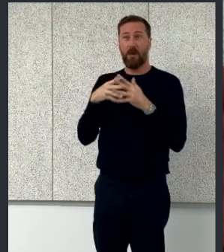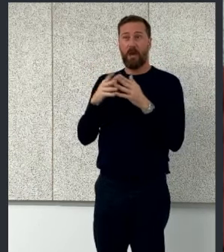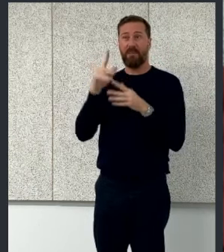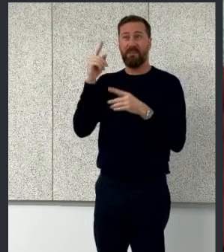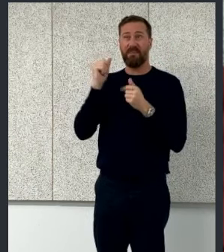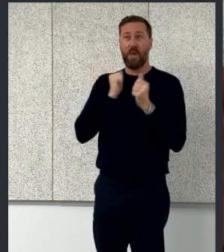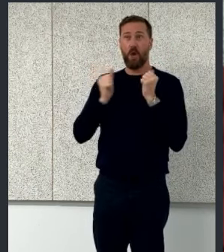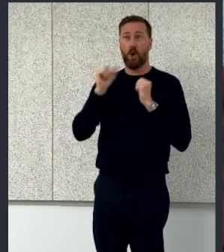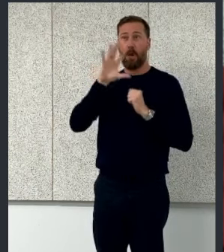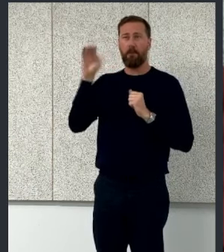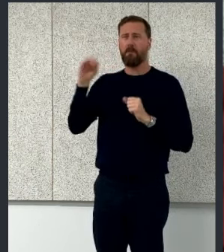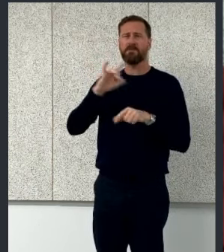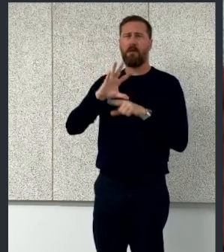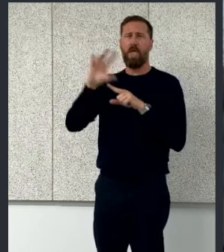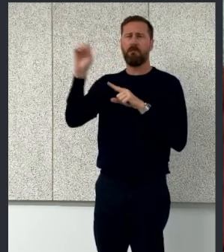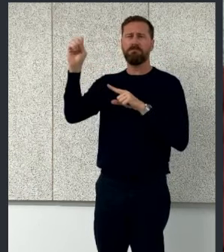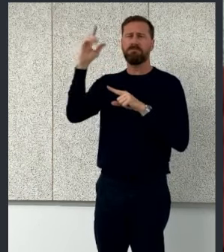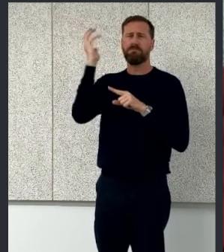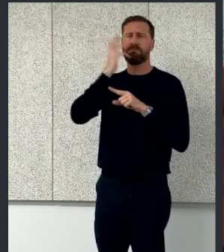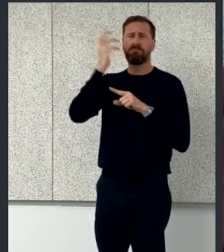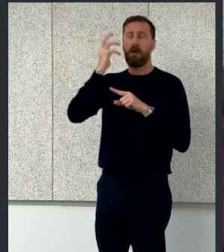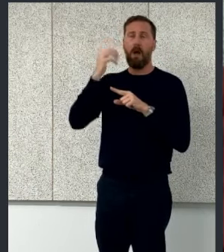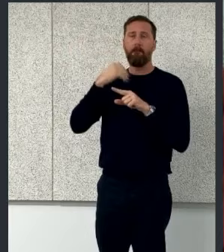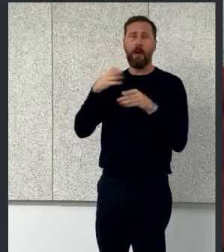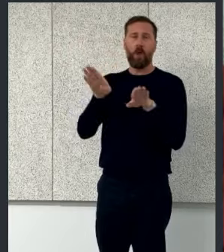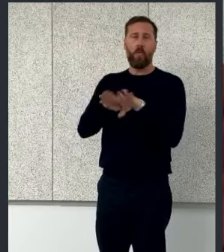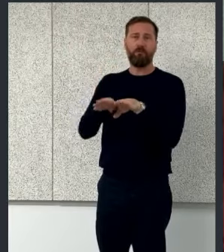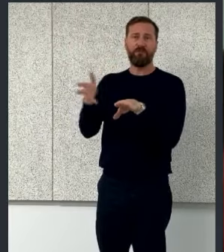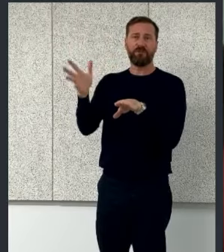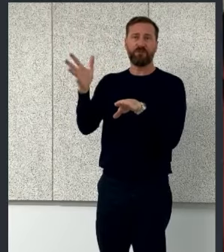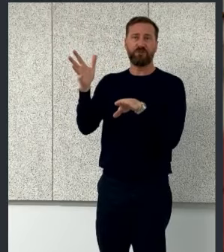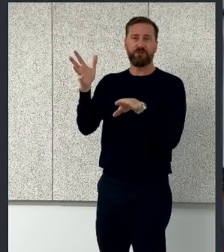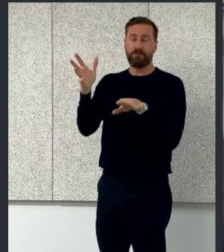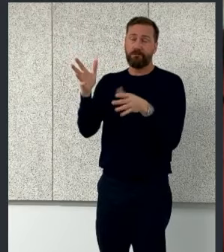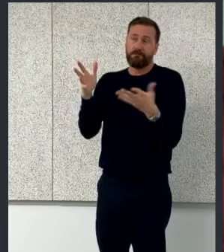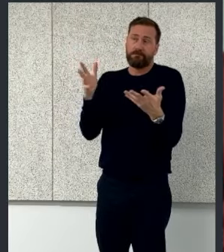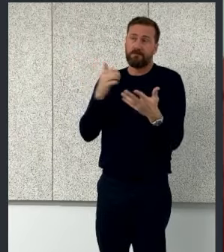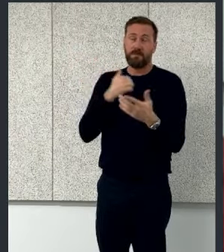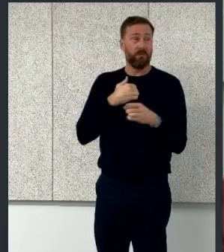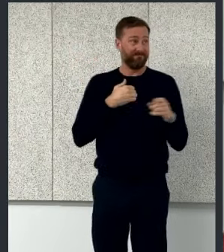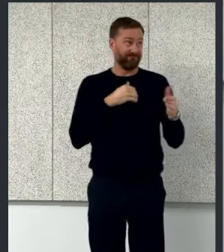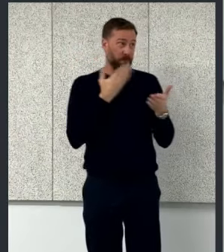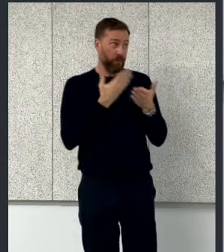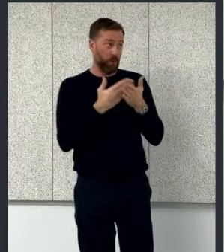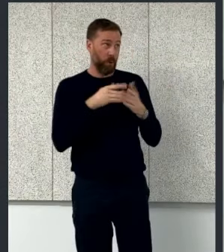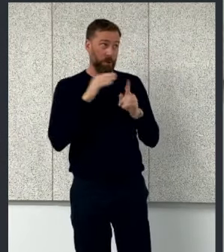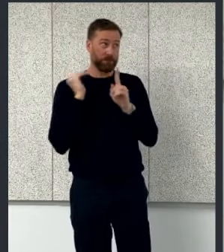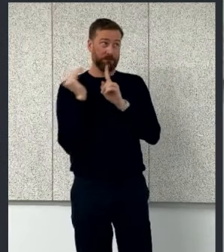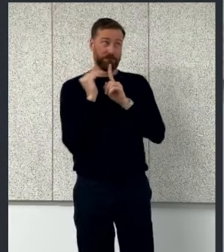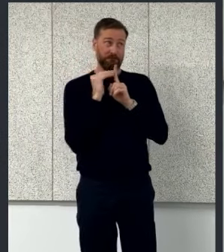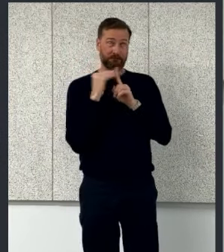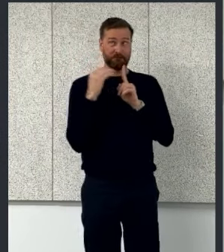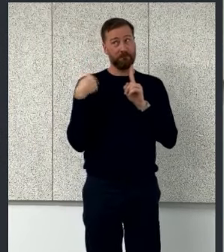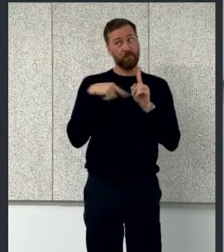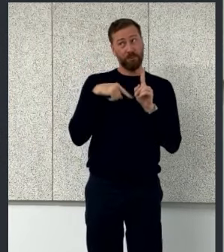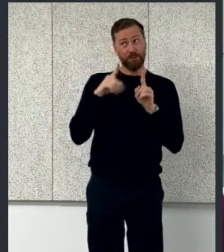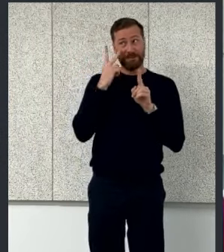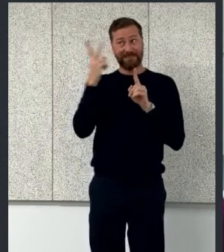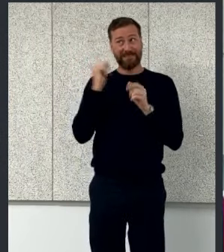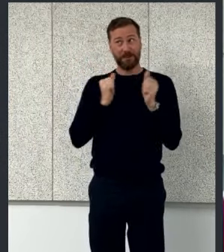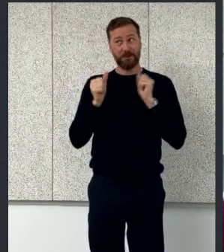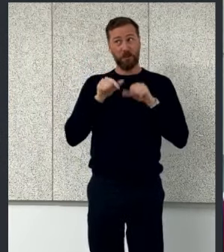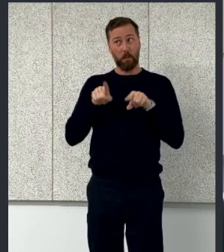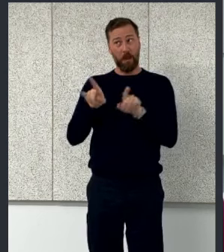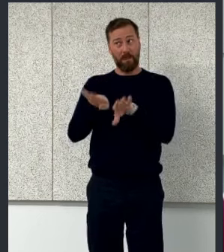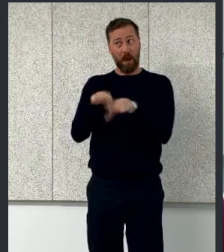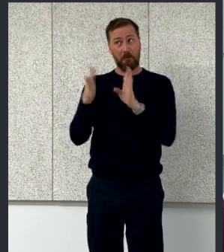sorry it's not open anymore. Okay, it's a good reminder to see shows when they're open, right? Buy tickets.